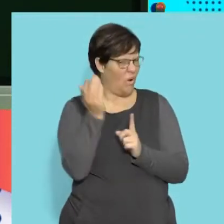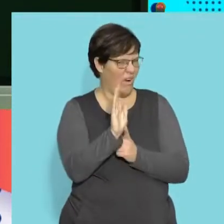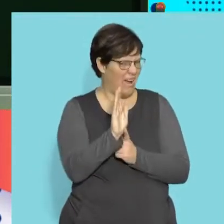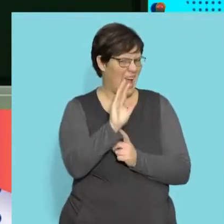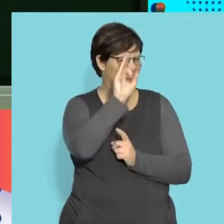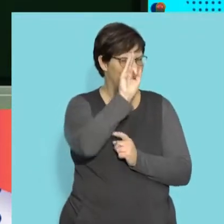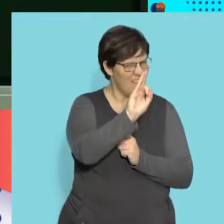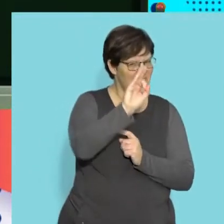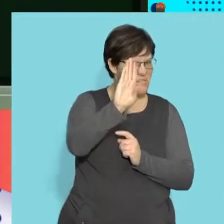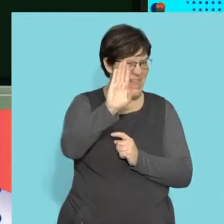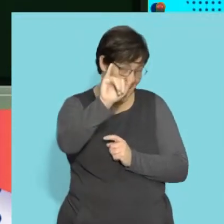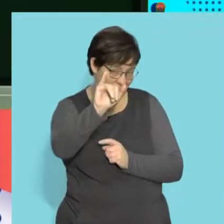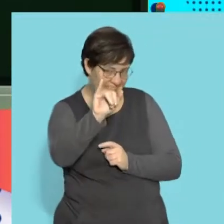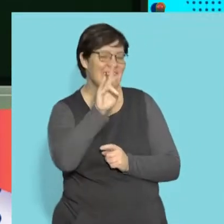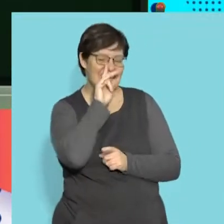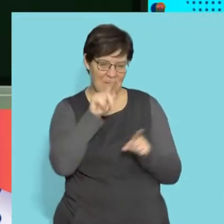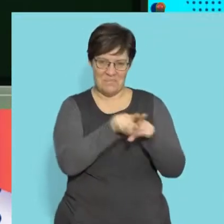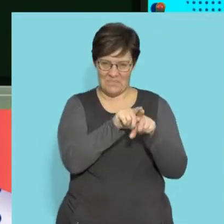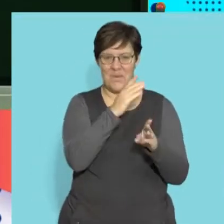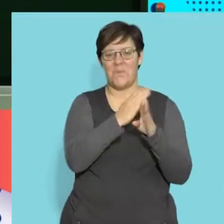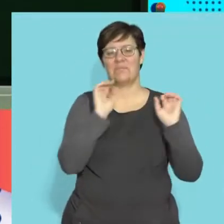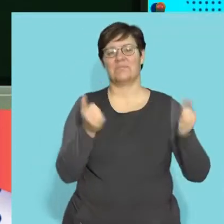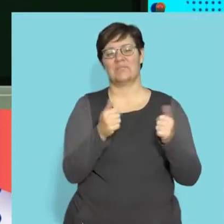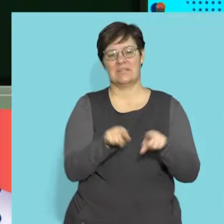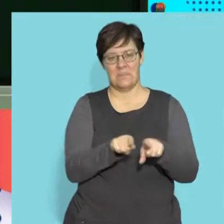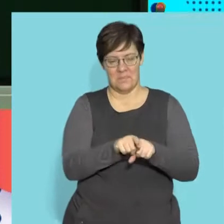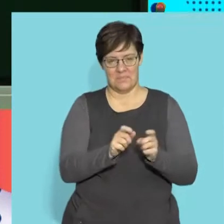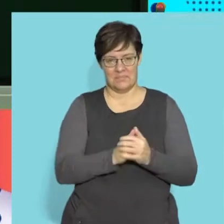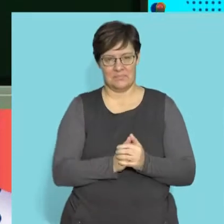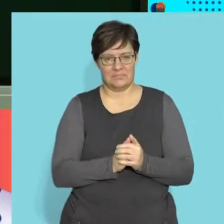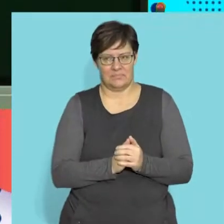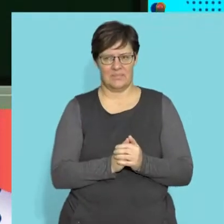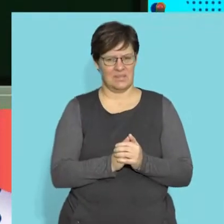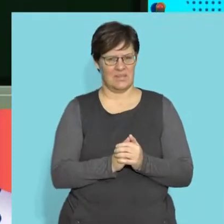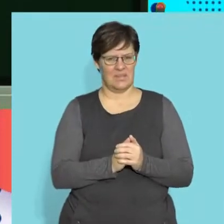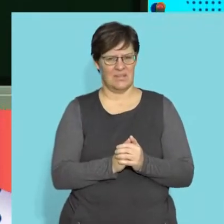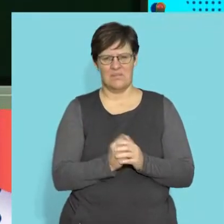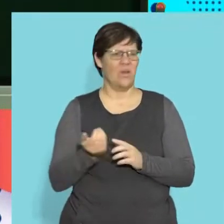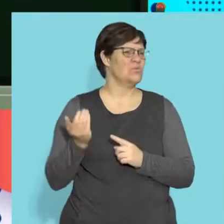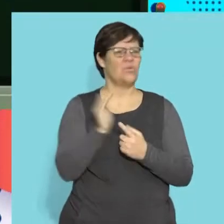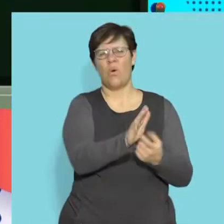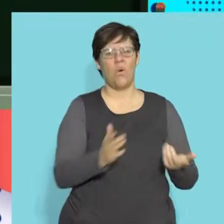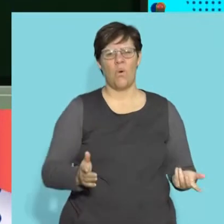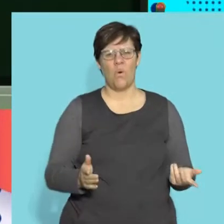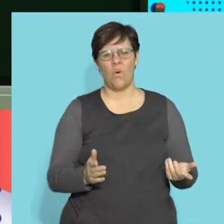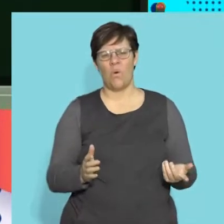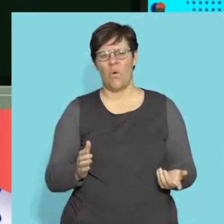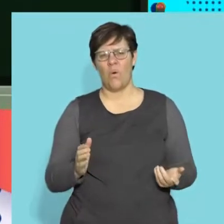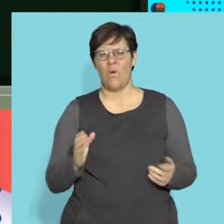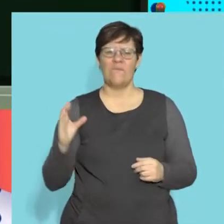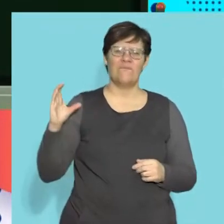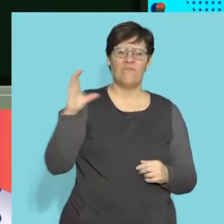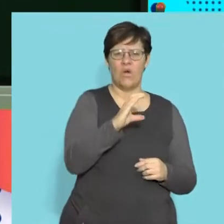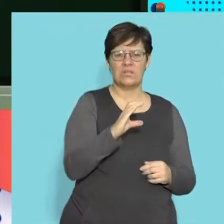help us determine how a motor works. And you say to me, John, you've just shown a force on